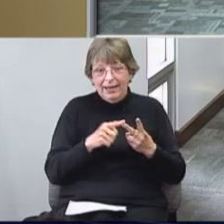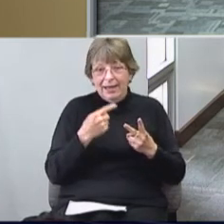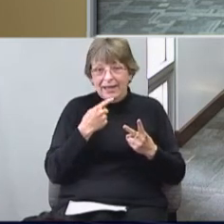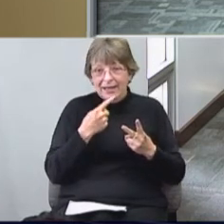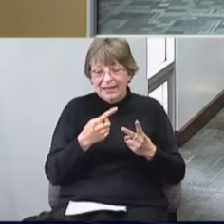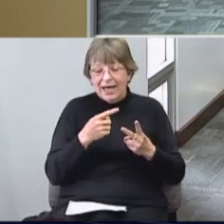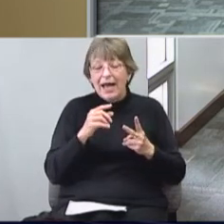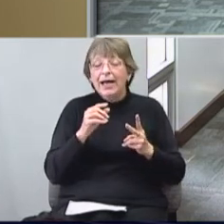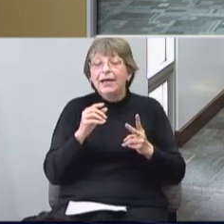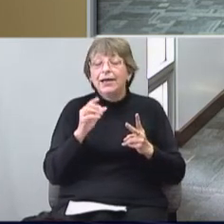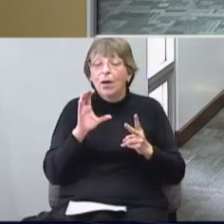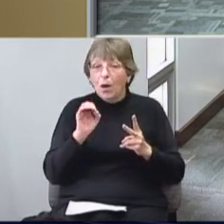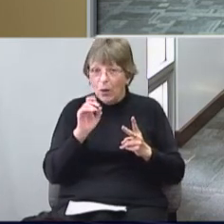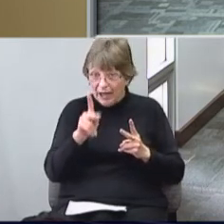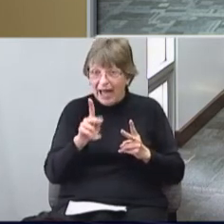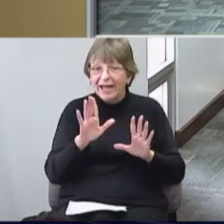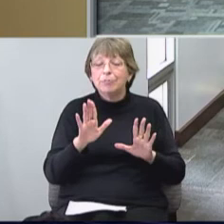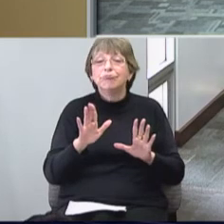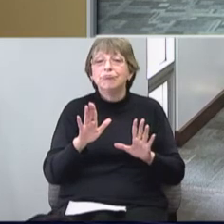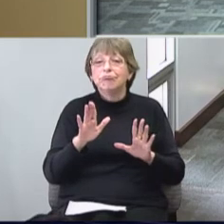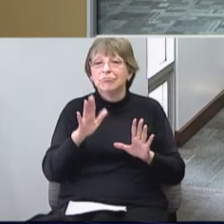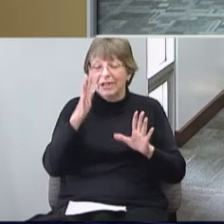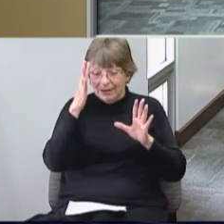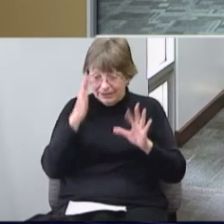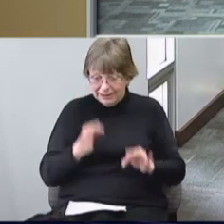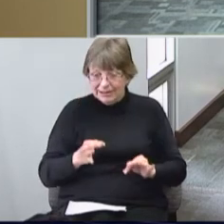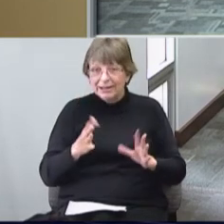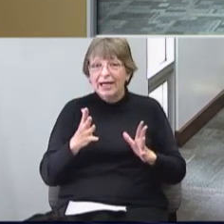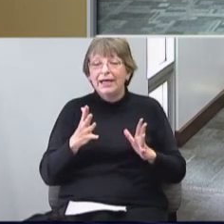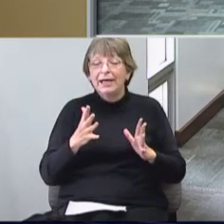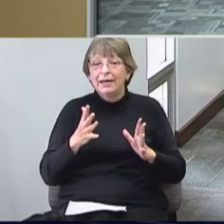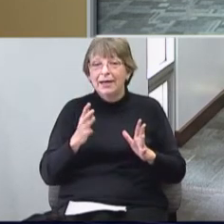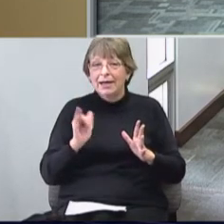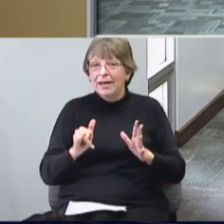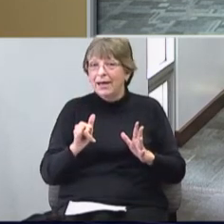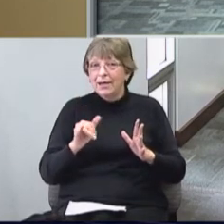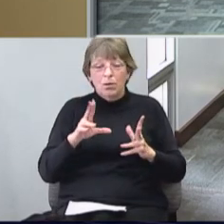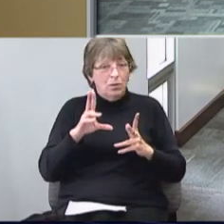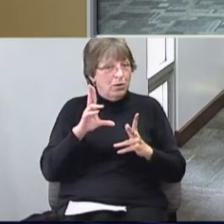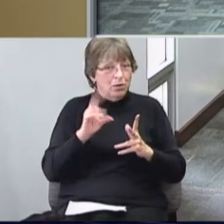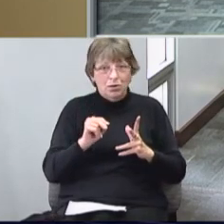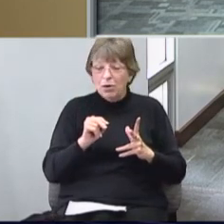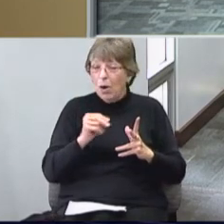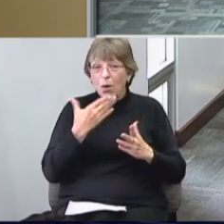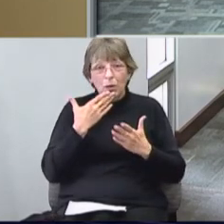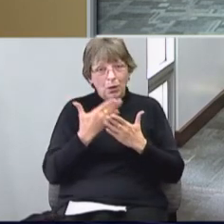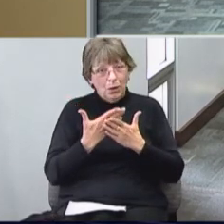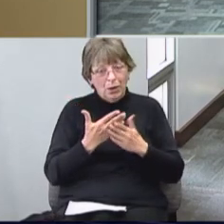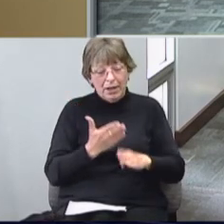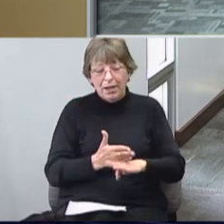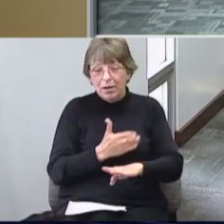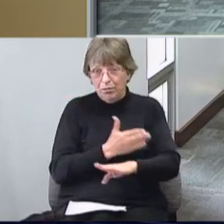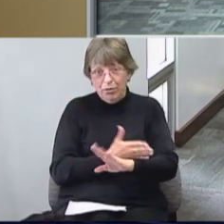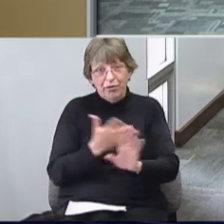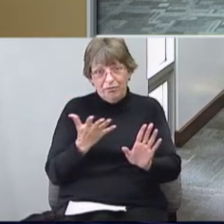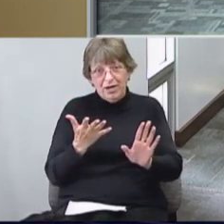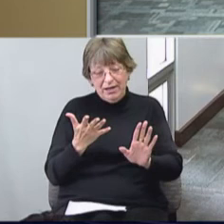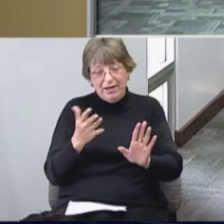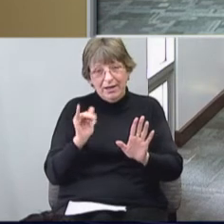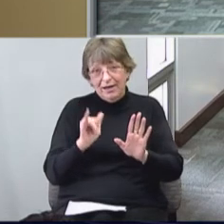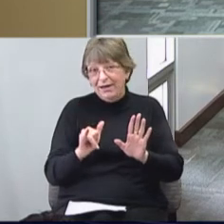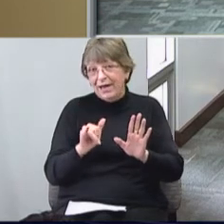Landmarks Commission, determining that there was no feasible and prudent alternative to the